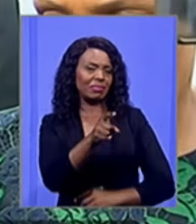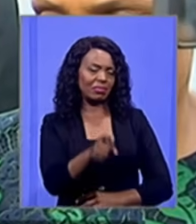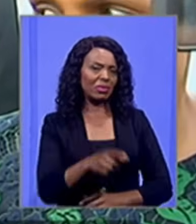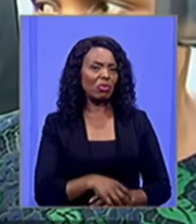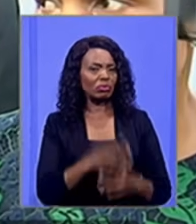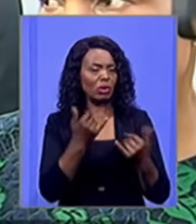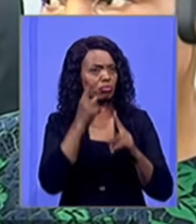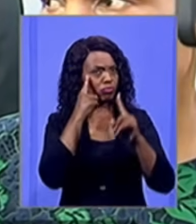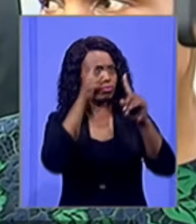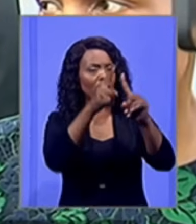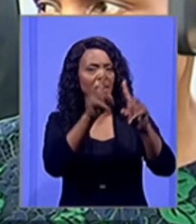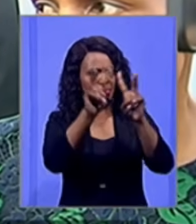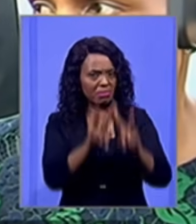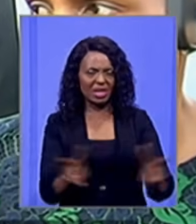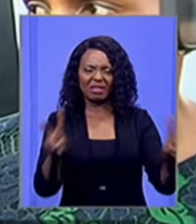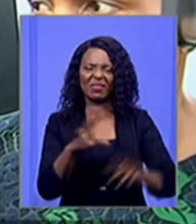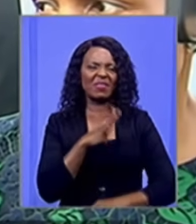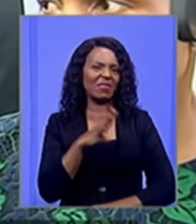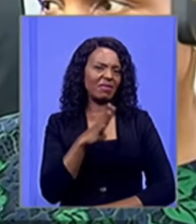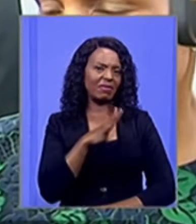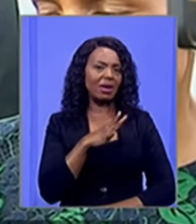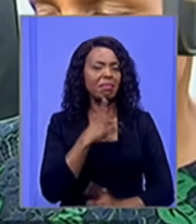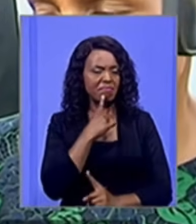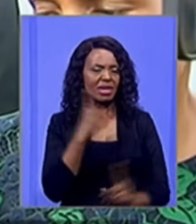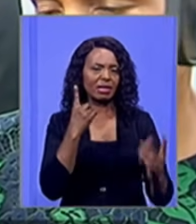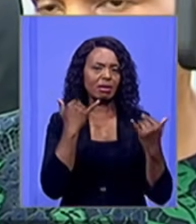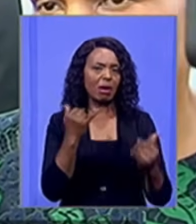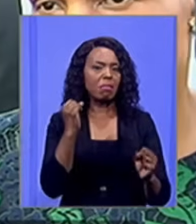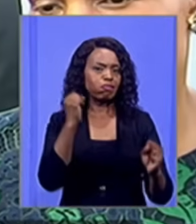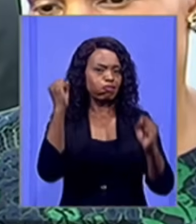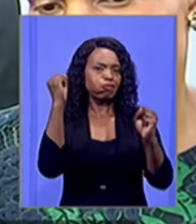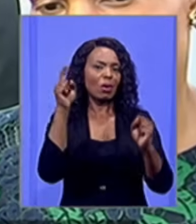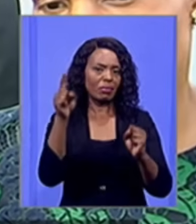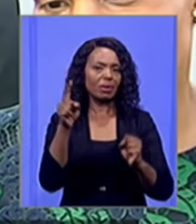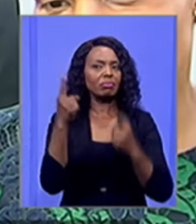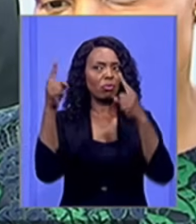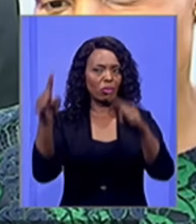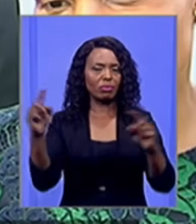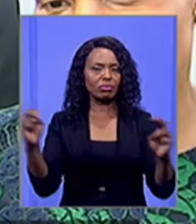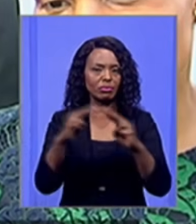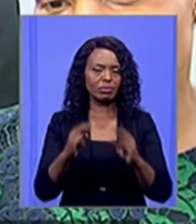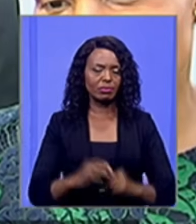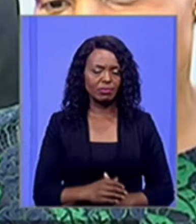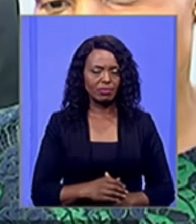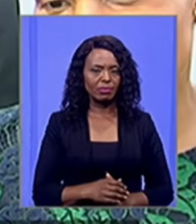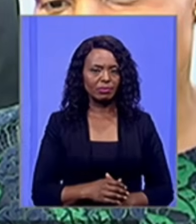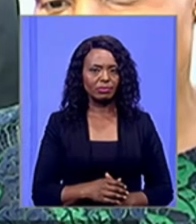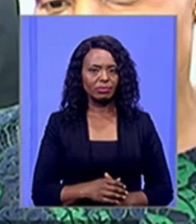fostering peace. So that is the message that we will be taking to that part of the world.